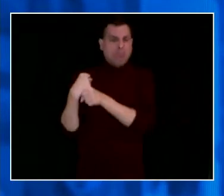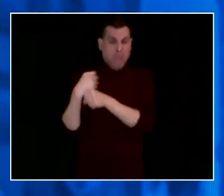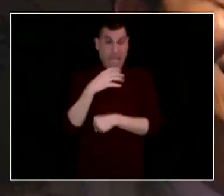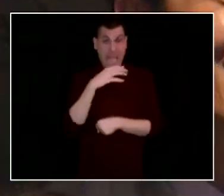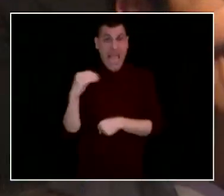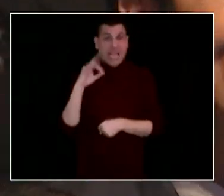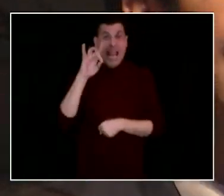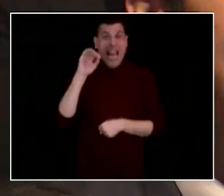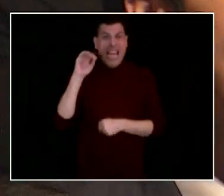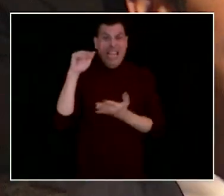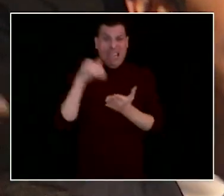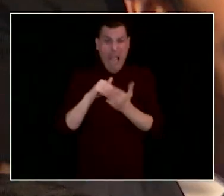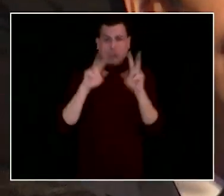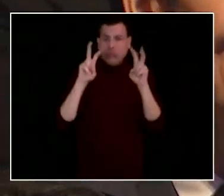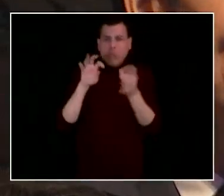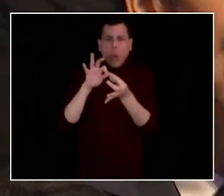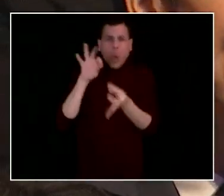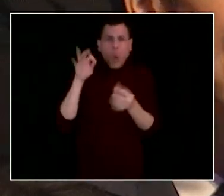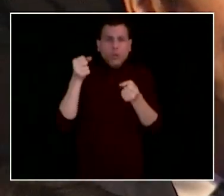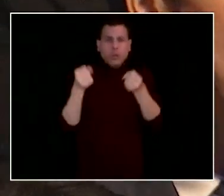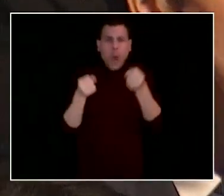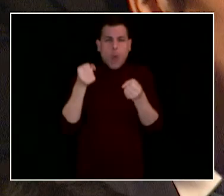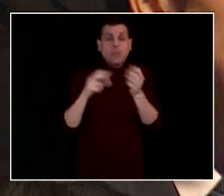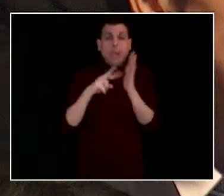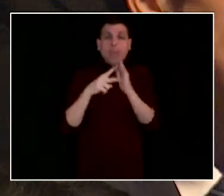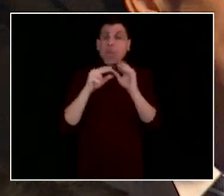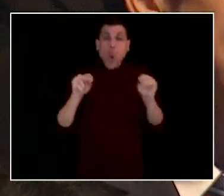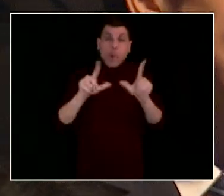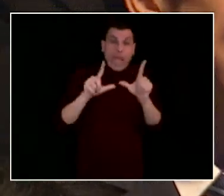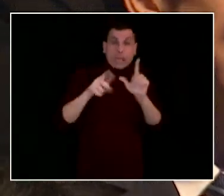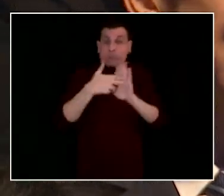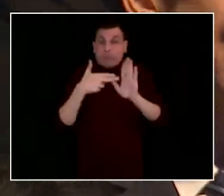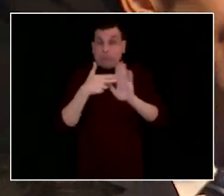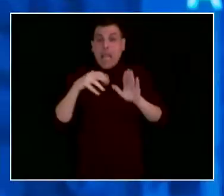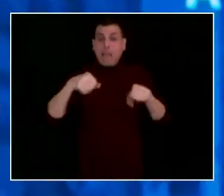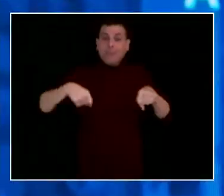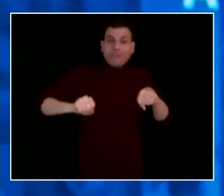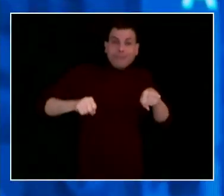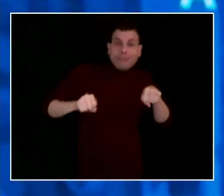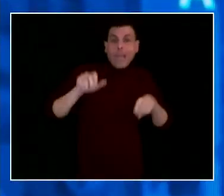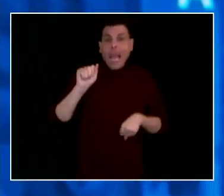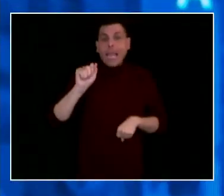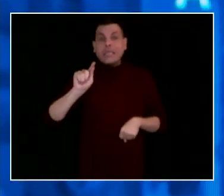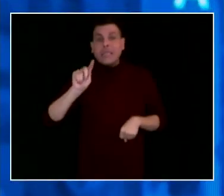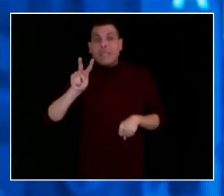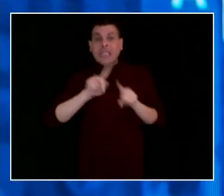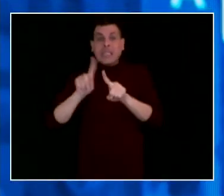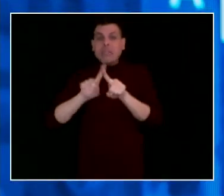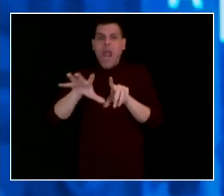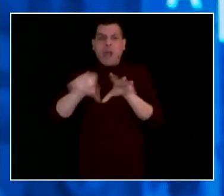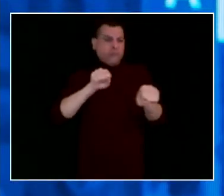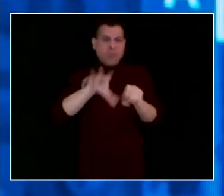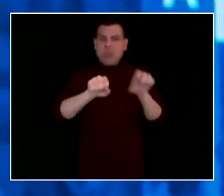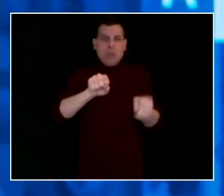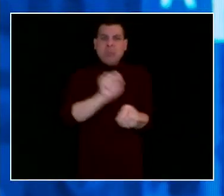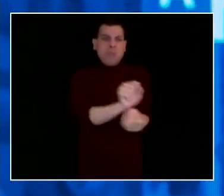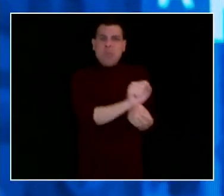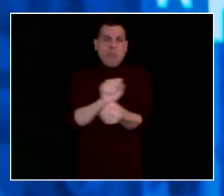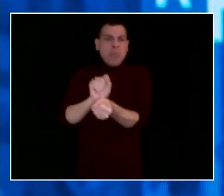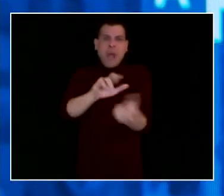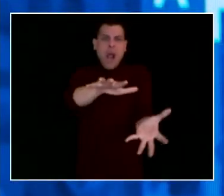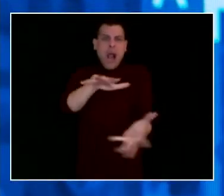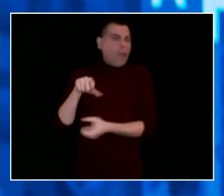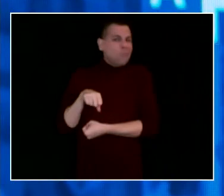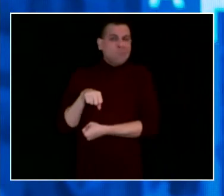cars and illegal vehicles like mopeds and ATVs. But we have not just driven down crime, we